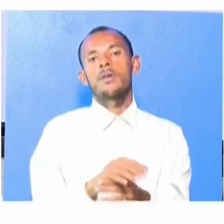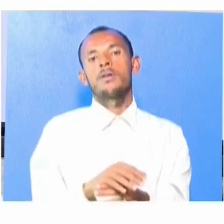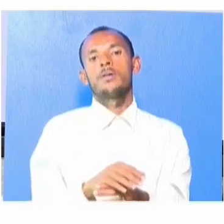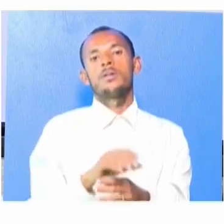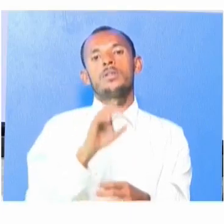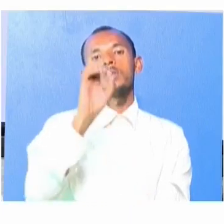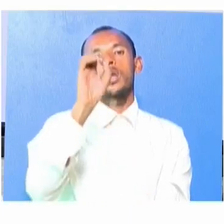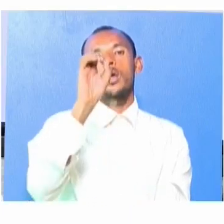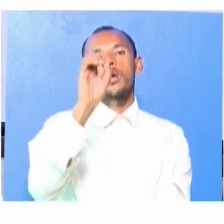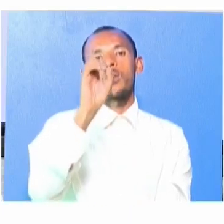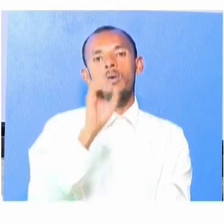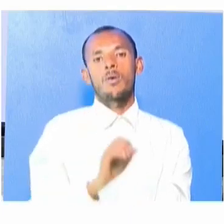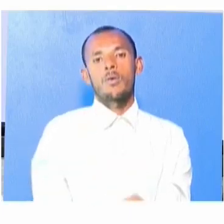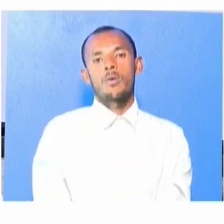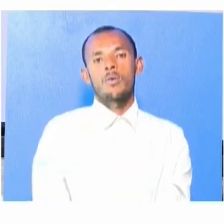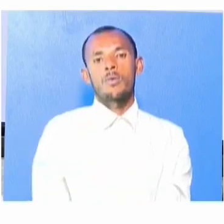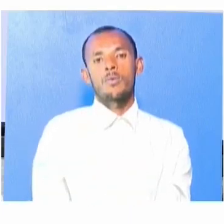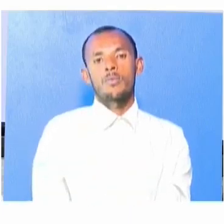0,